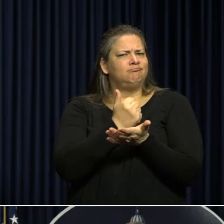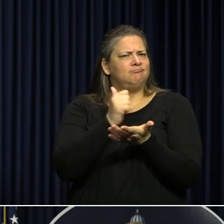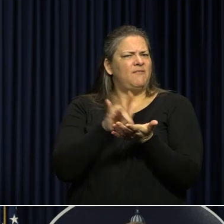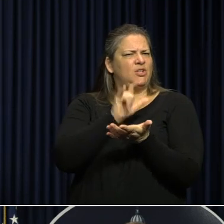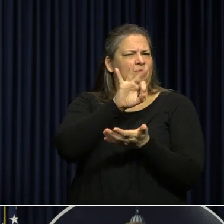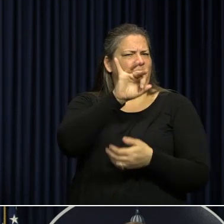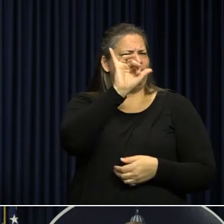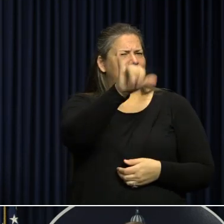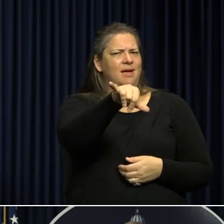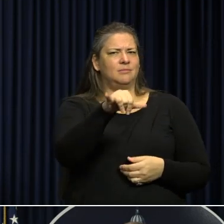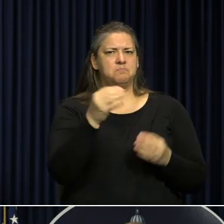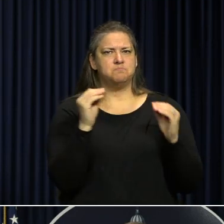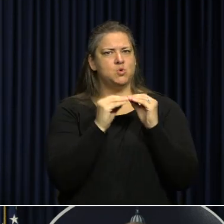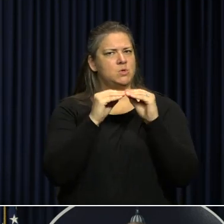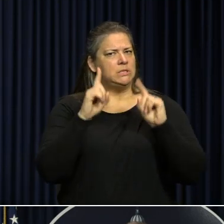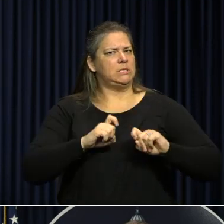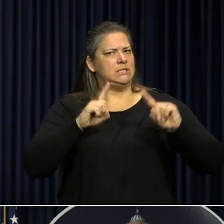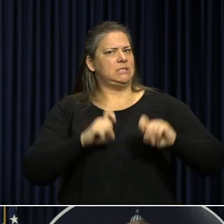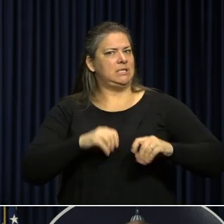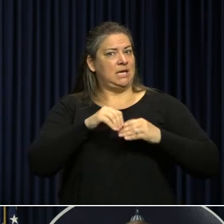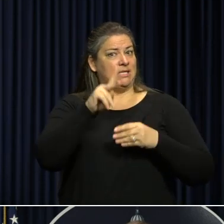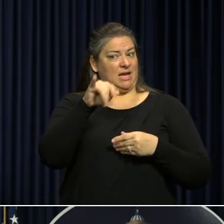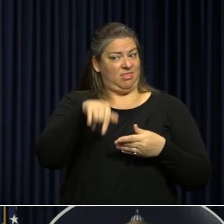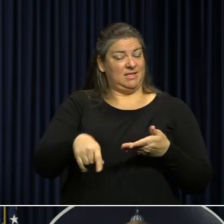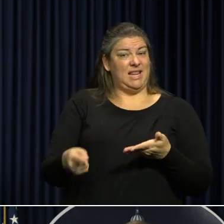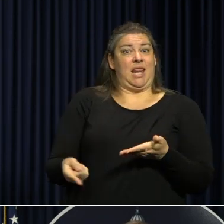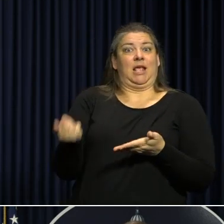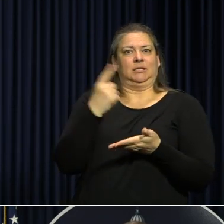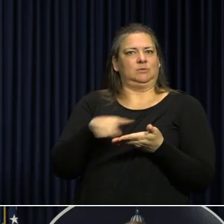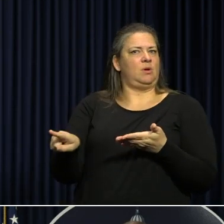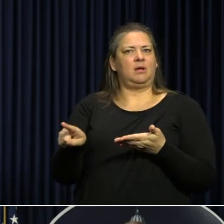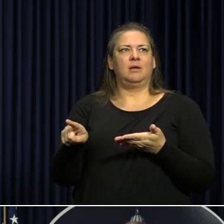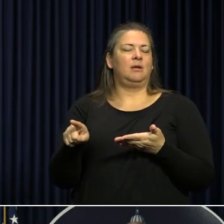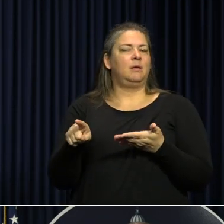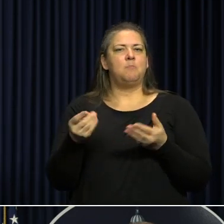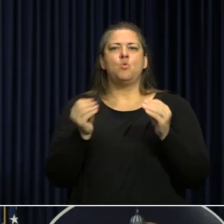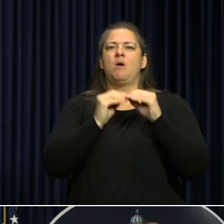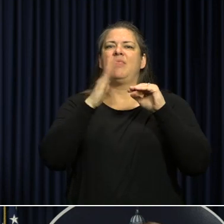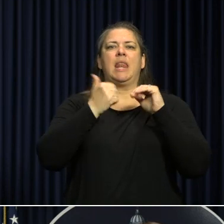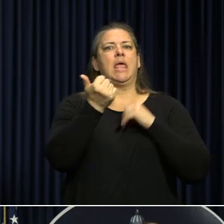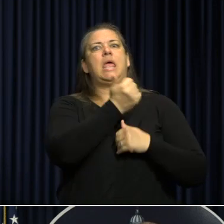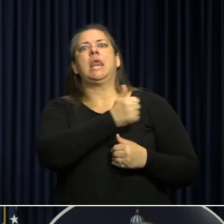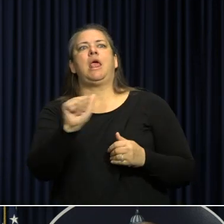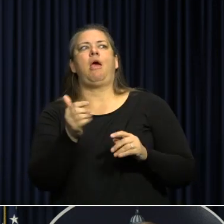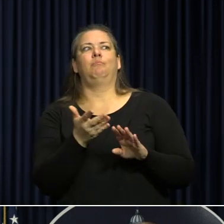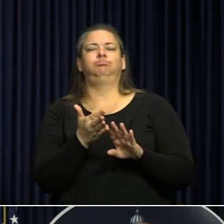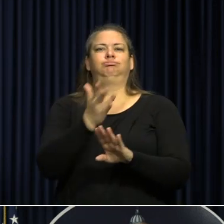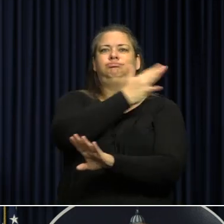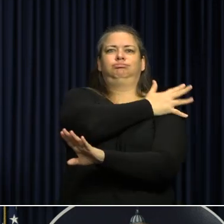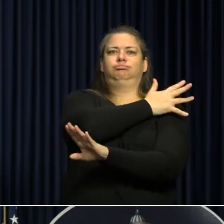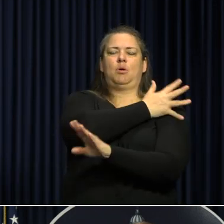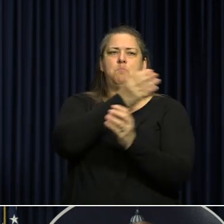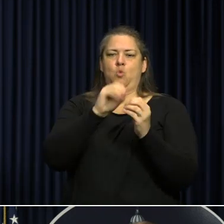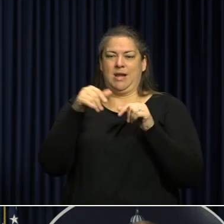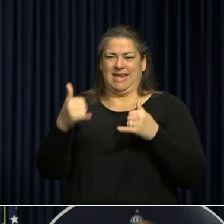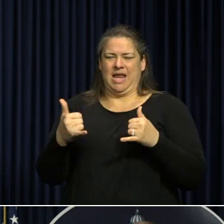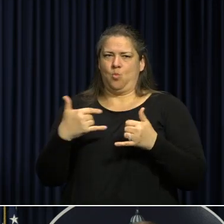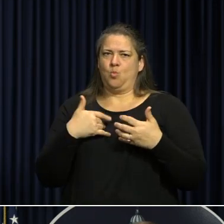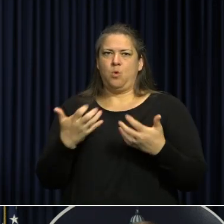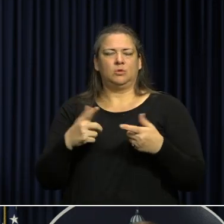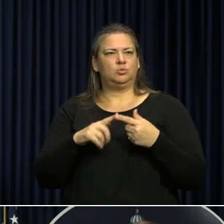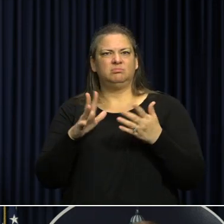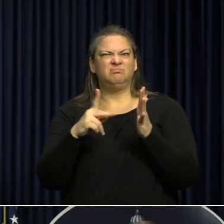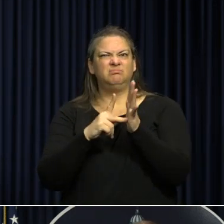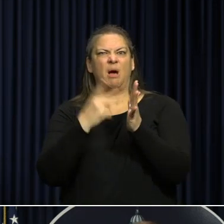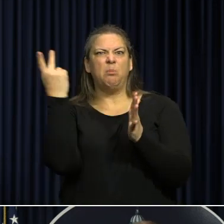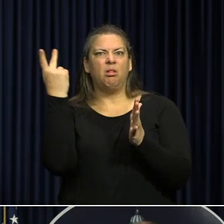have more tests in Kentucky this next week than we have seen in any single week. And we've got the chance to not quite double